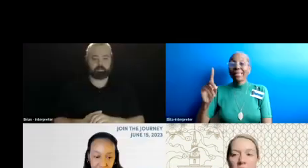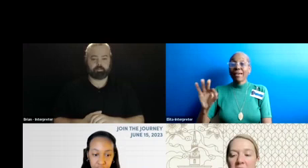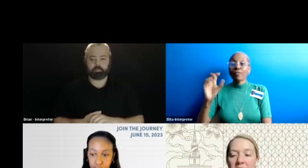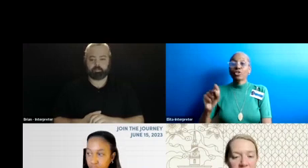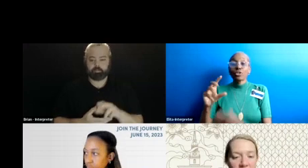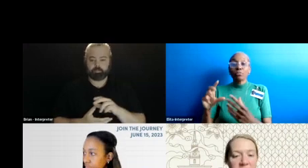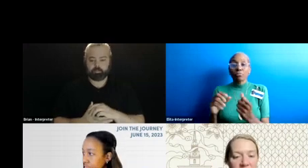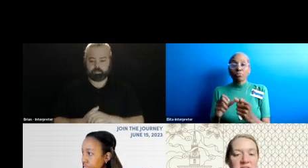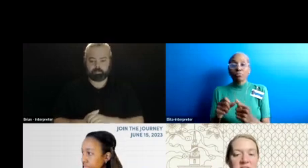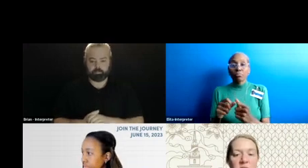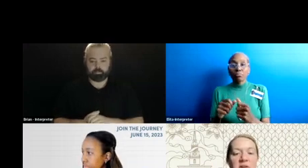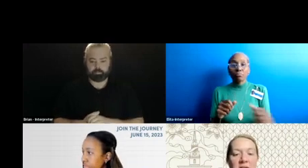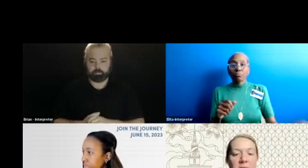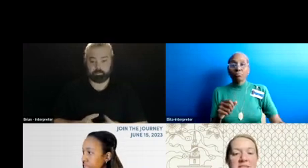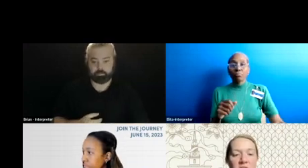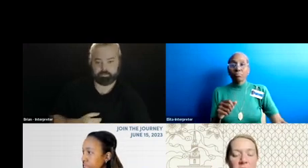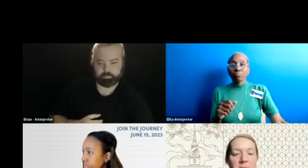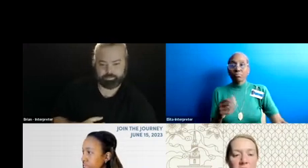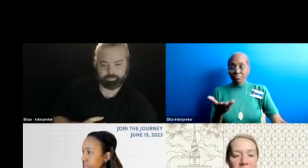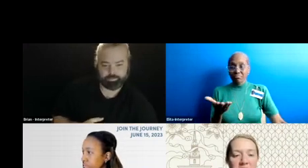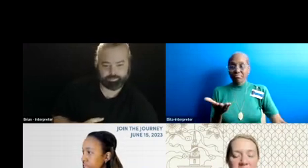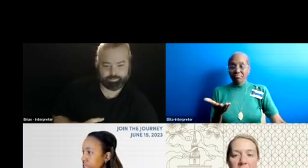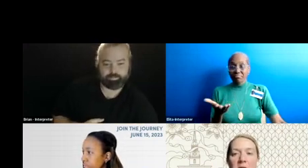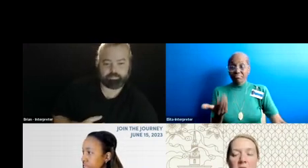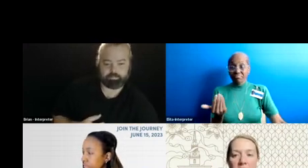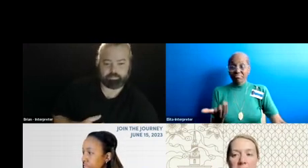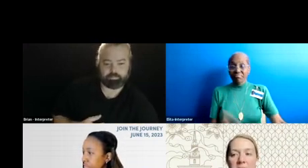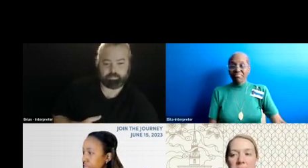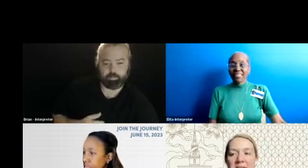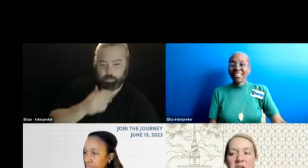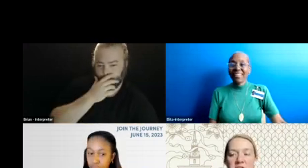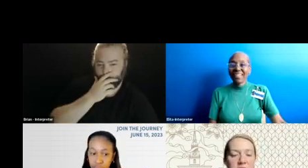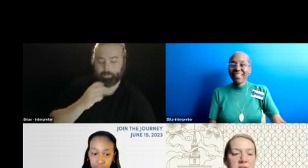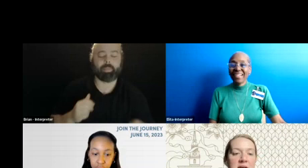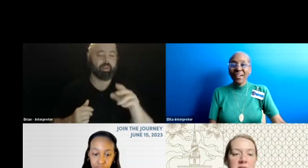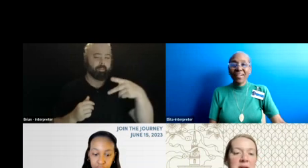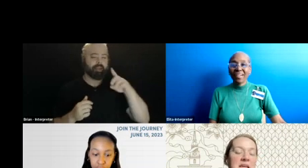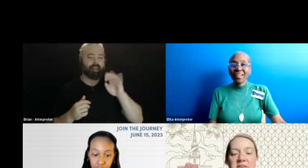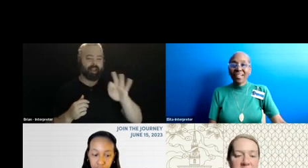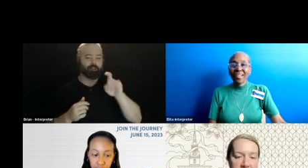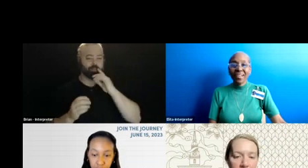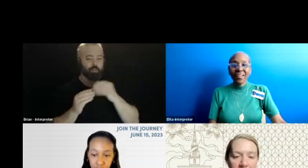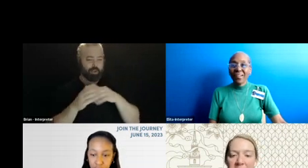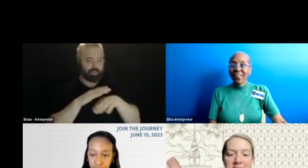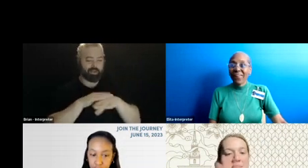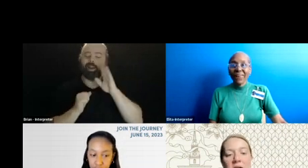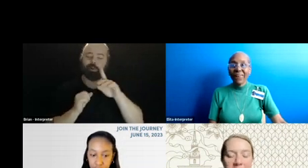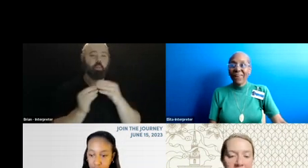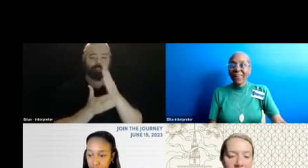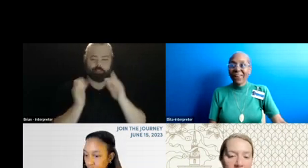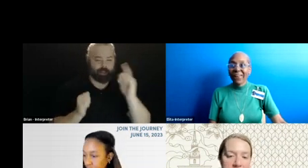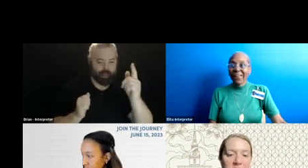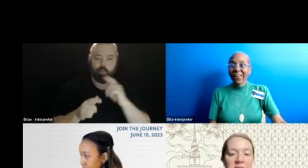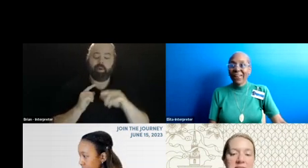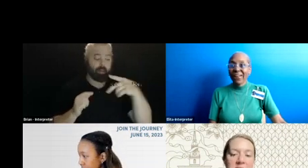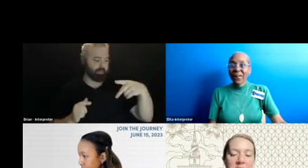I know that there's another session that sort of elaborates a little bit more on this, but making sure that the PDF is the supplement. It's not